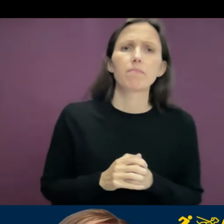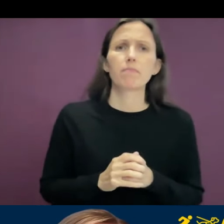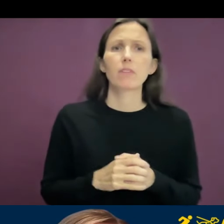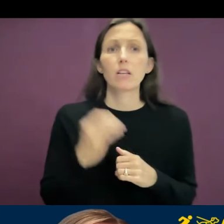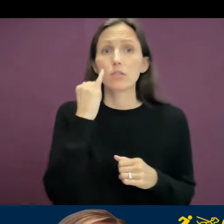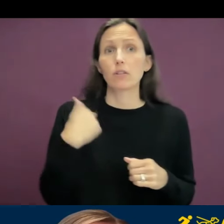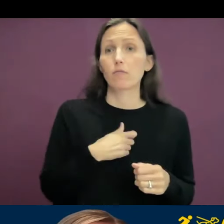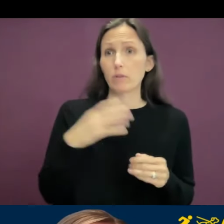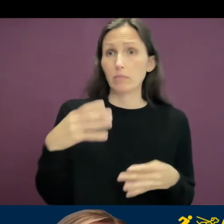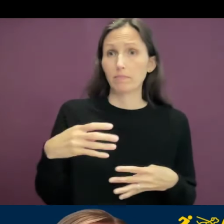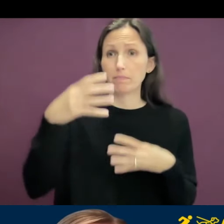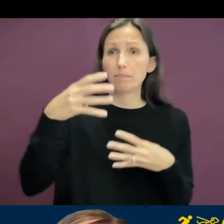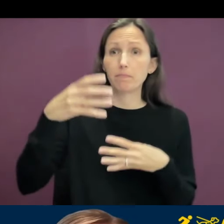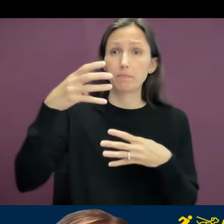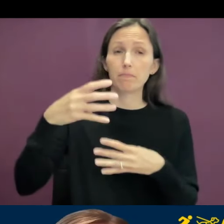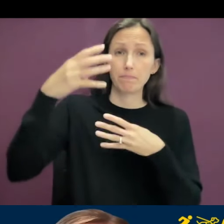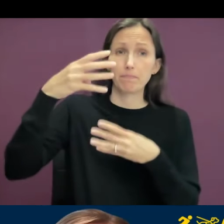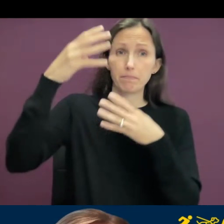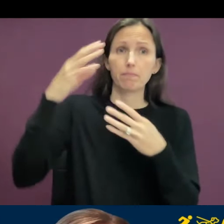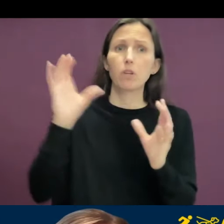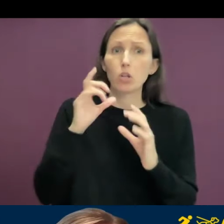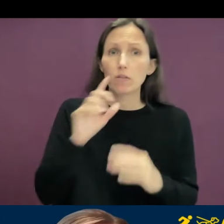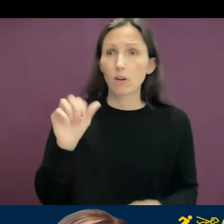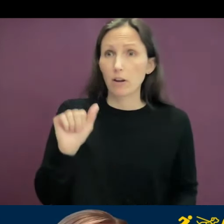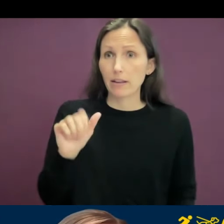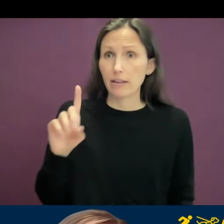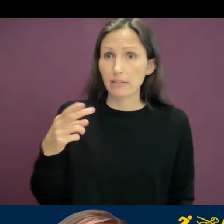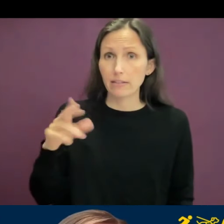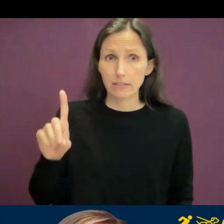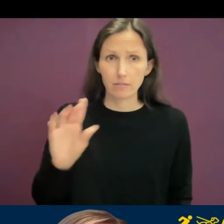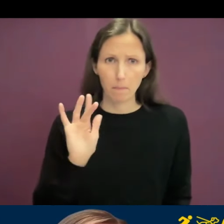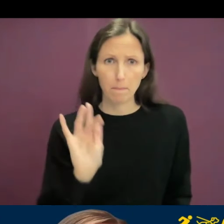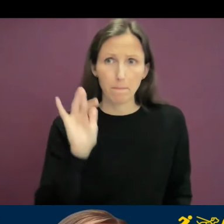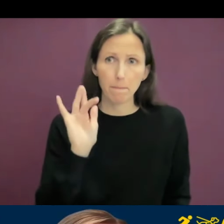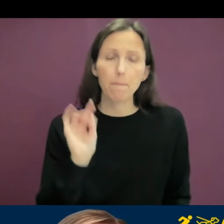scroll down, we're going to look for that diagnosis and select it within its box.